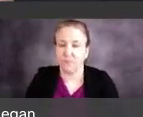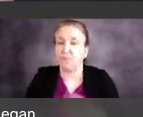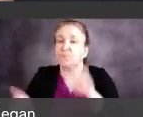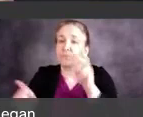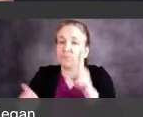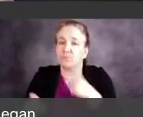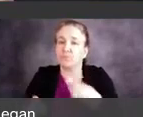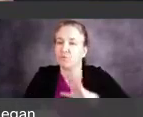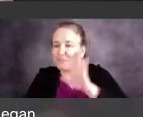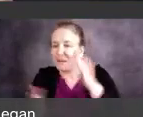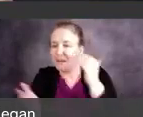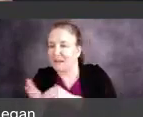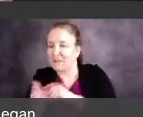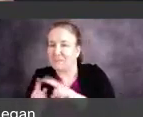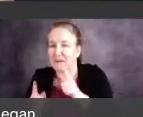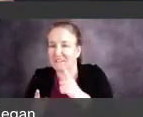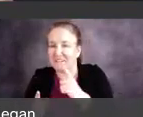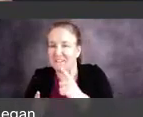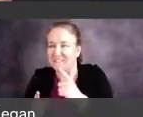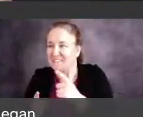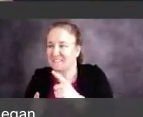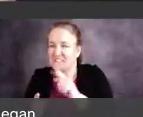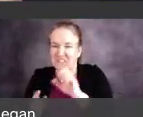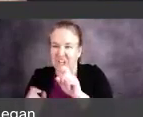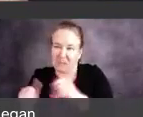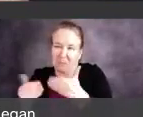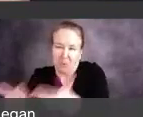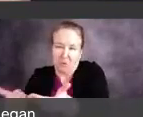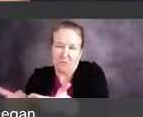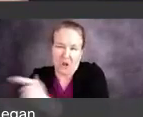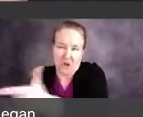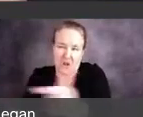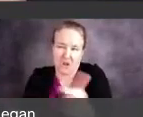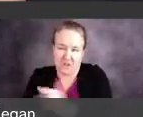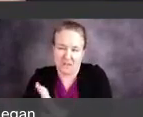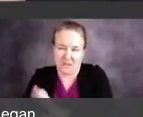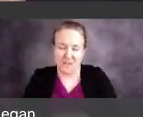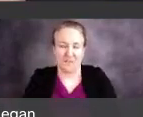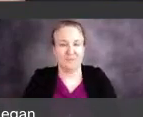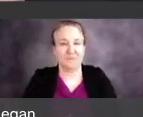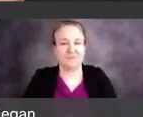but I'll let Todd move on here to other reporters.